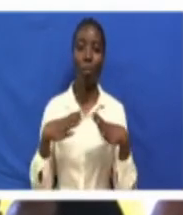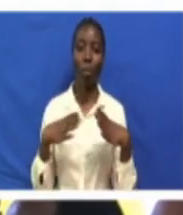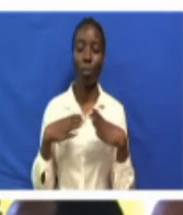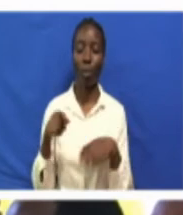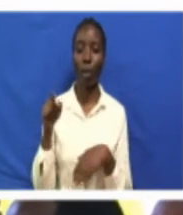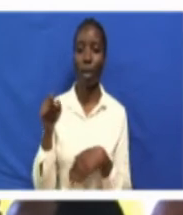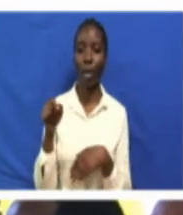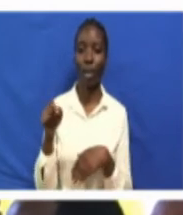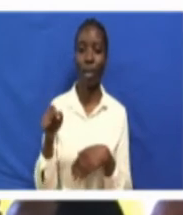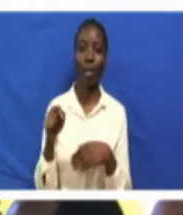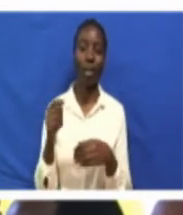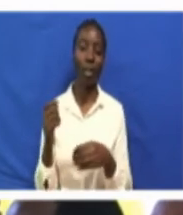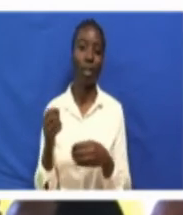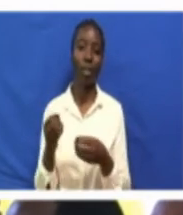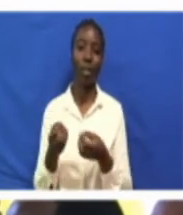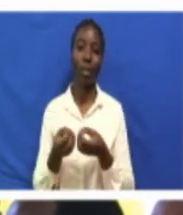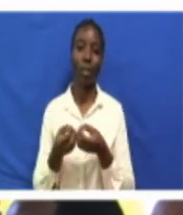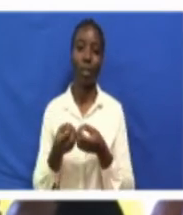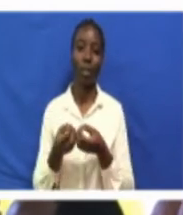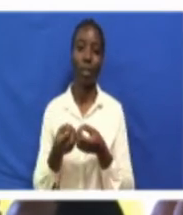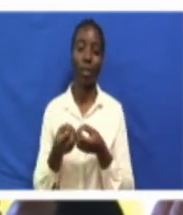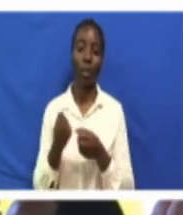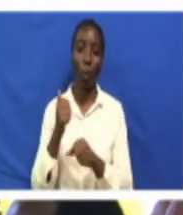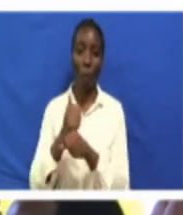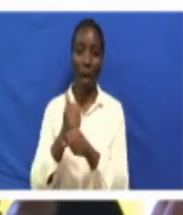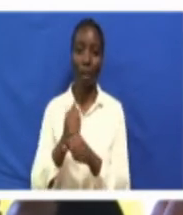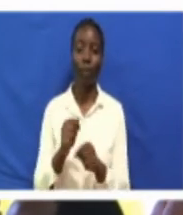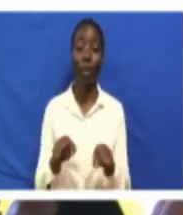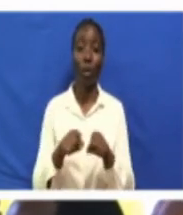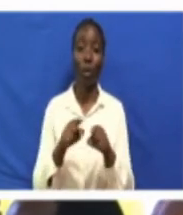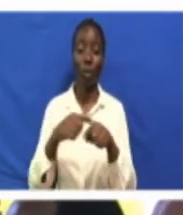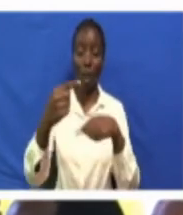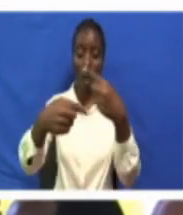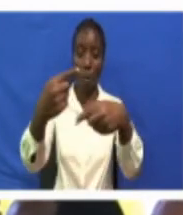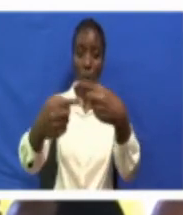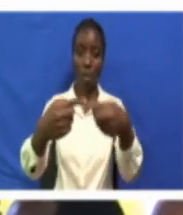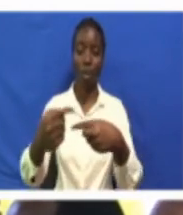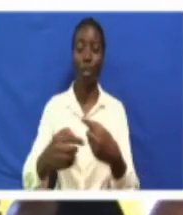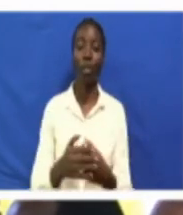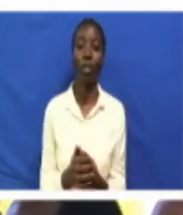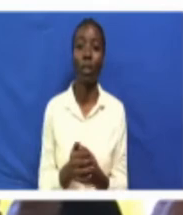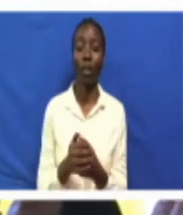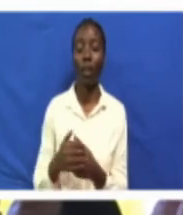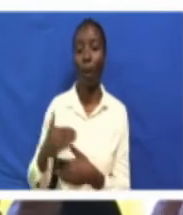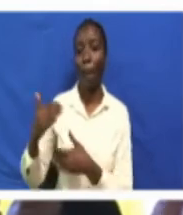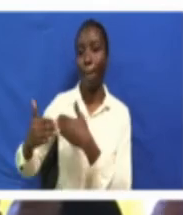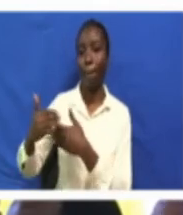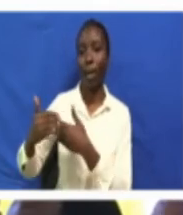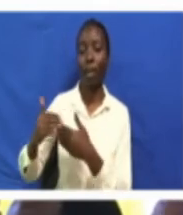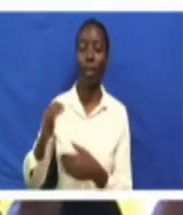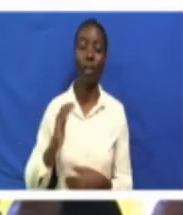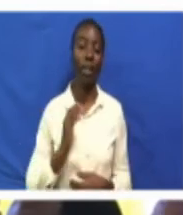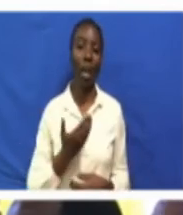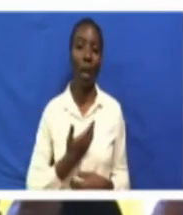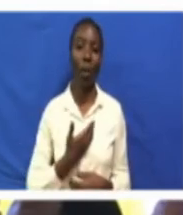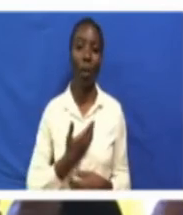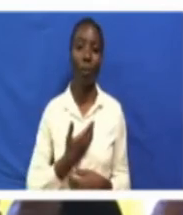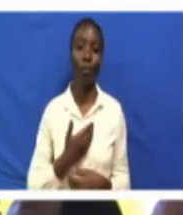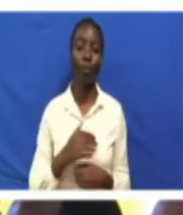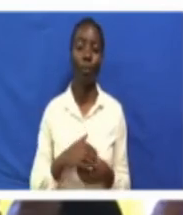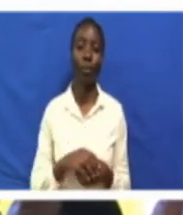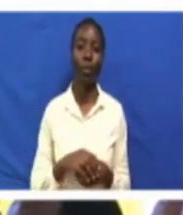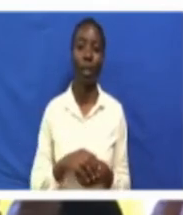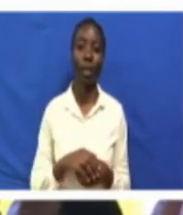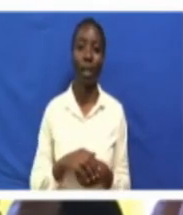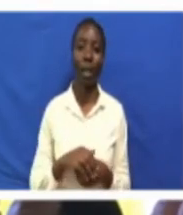its comprehensive implementation stepping forward beyond our immediate boundaries my dear friends the annual